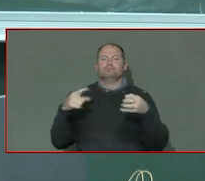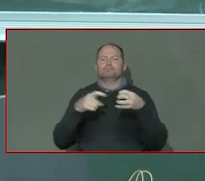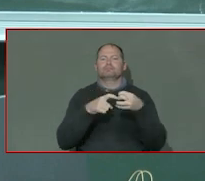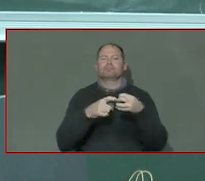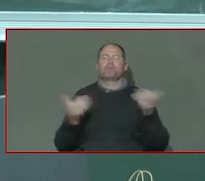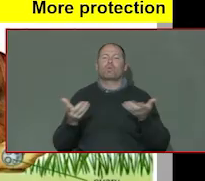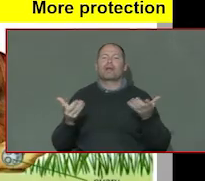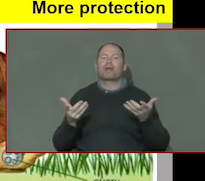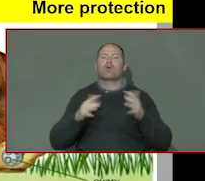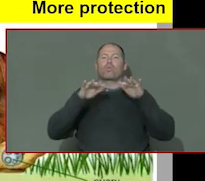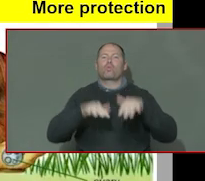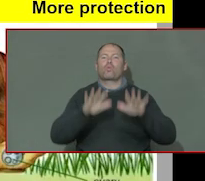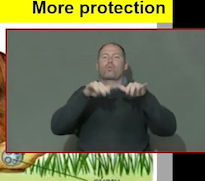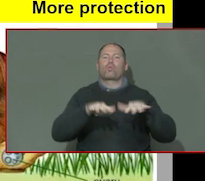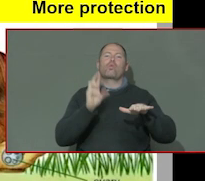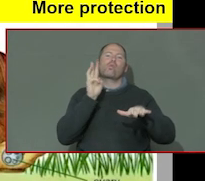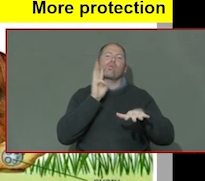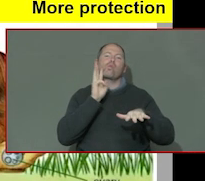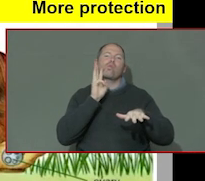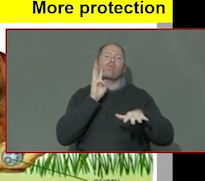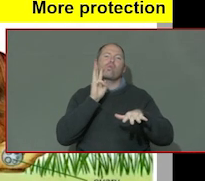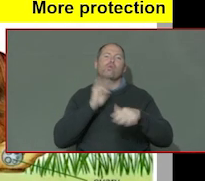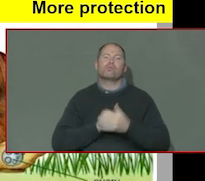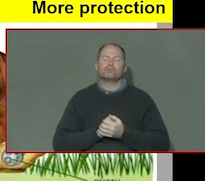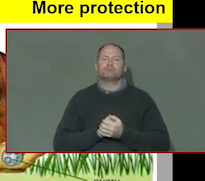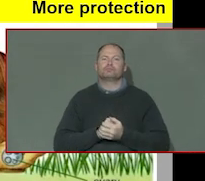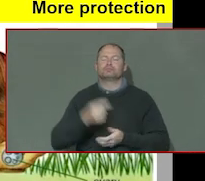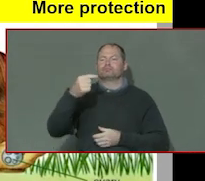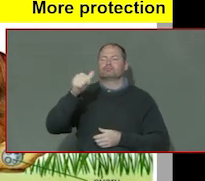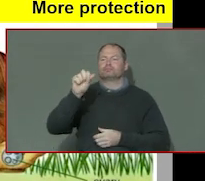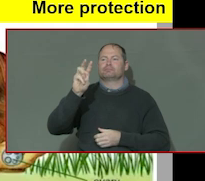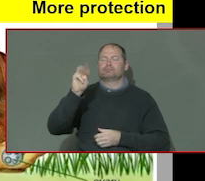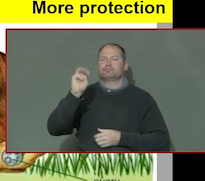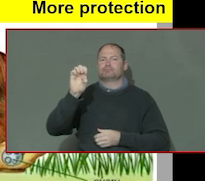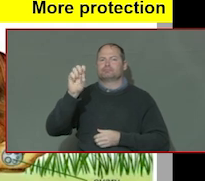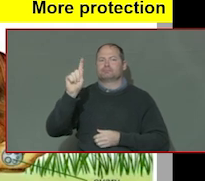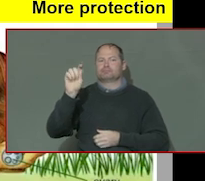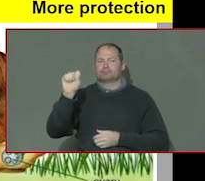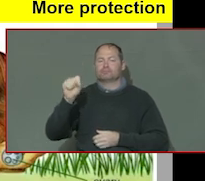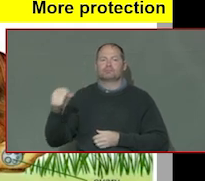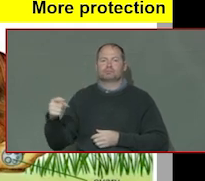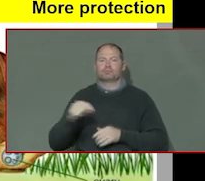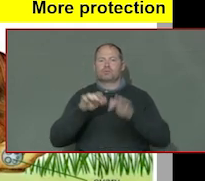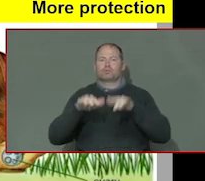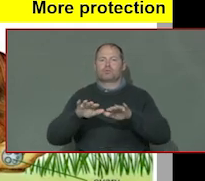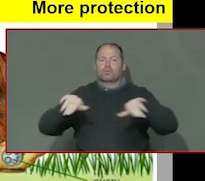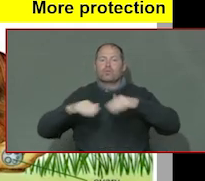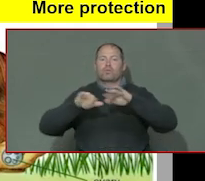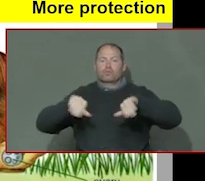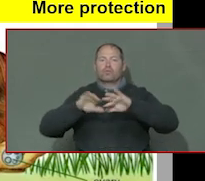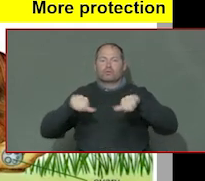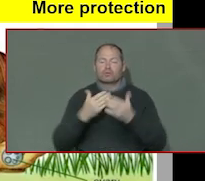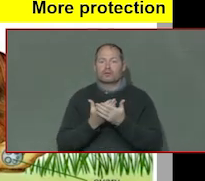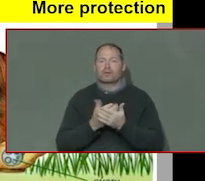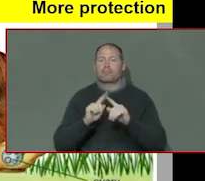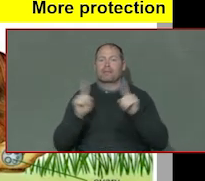water. Remember, we have gametes. Gametes can swim, but if we don't have water or we don't have a